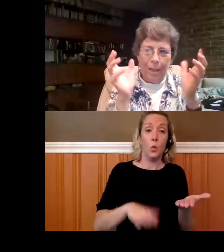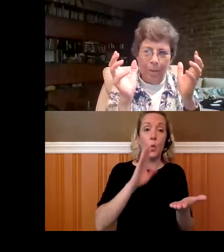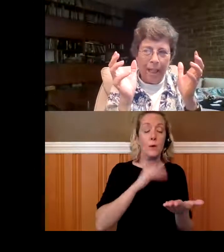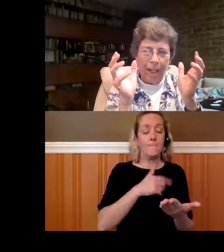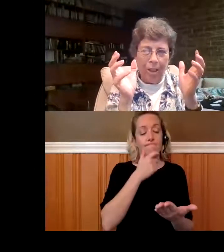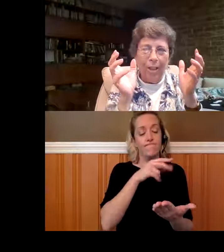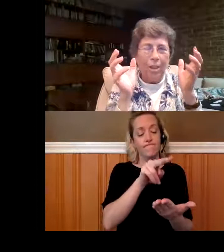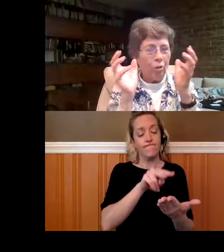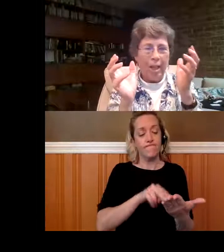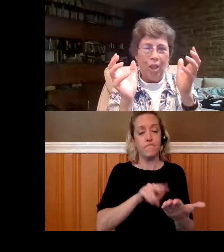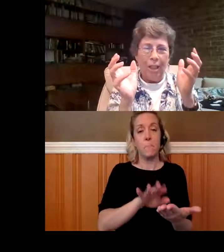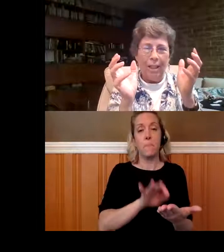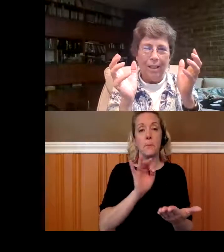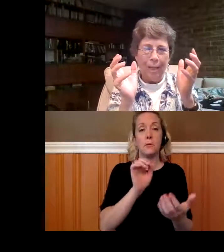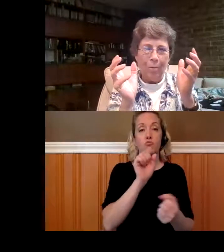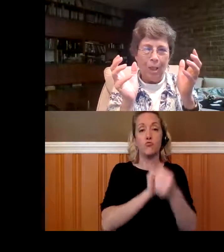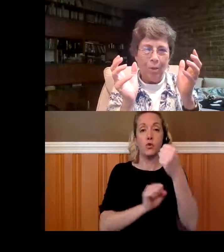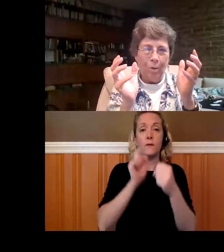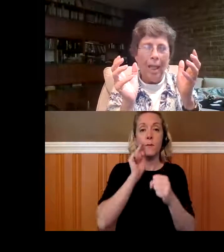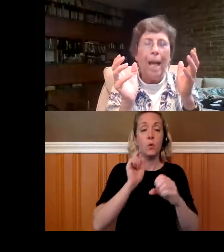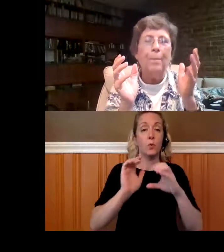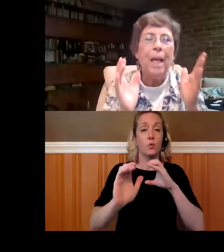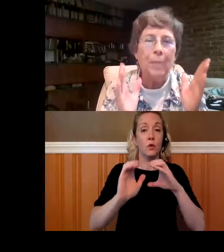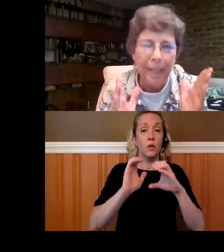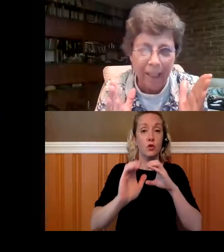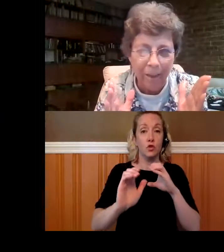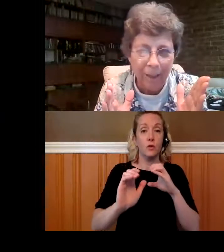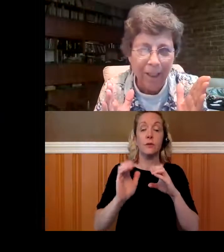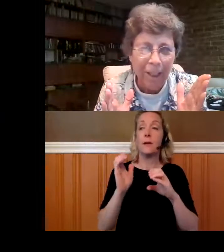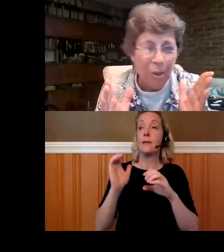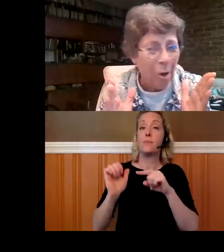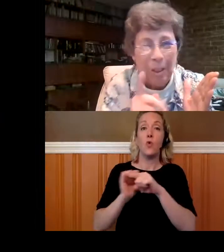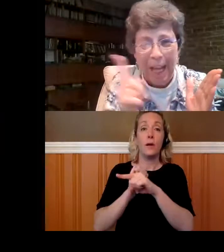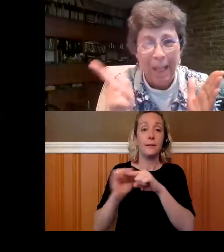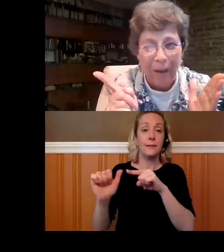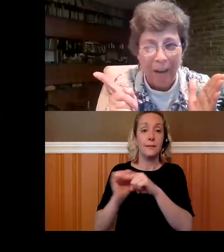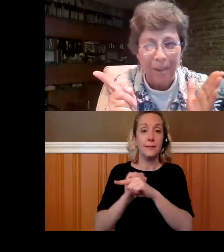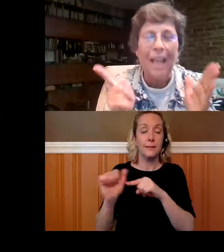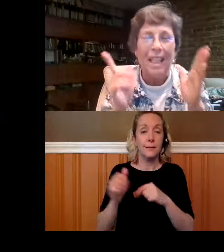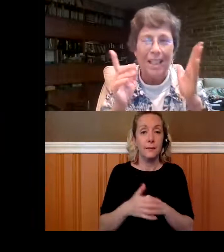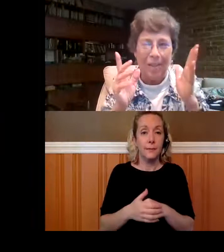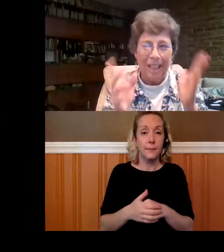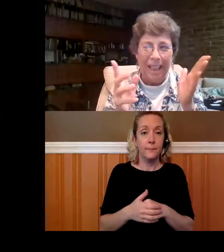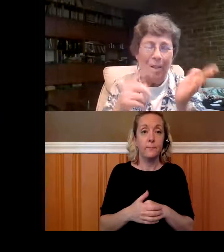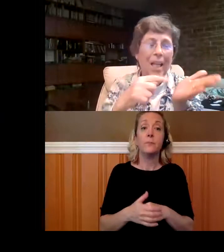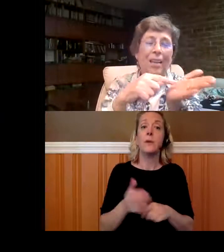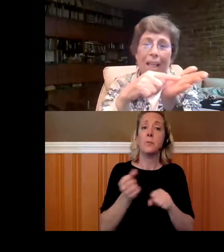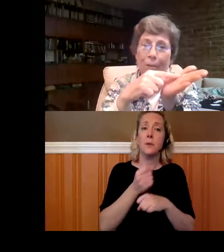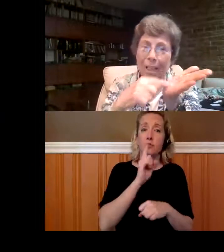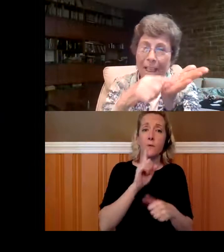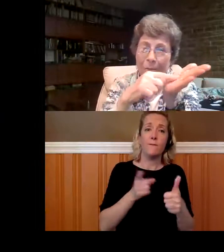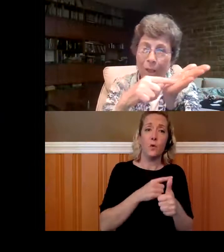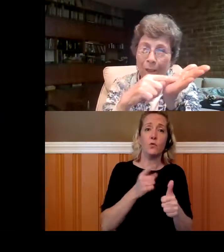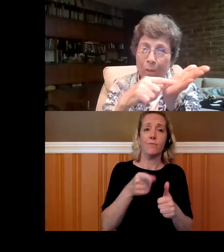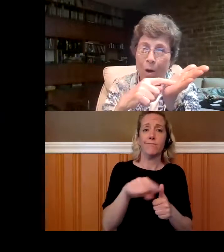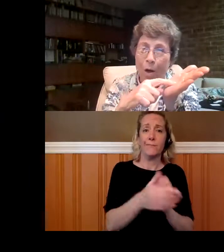want to use and becomes skilled. You don't send them out unless they're skilled. They can receive print on palm. They know how to put their